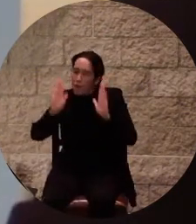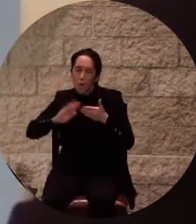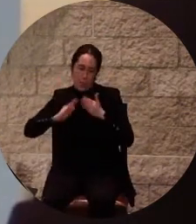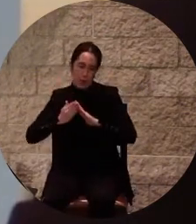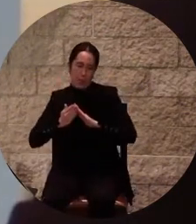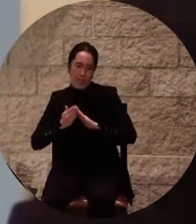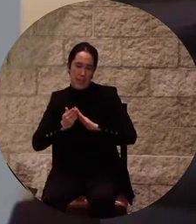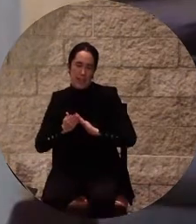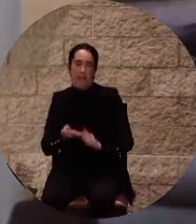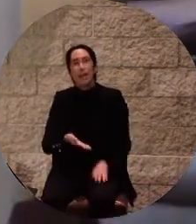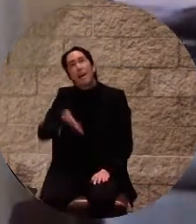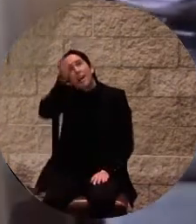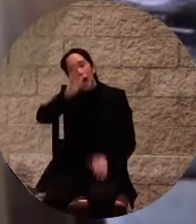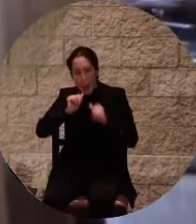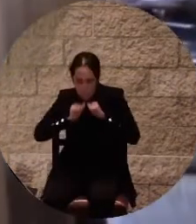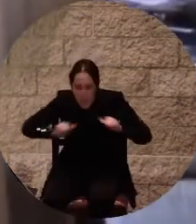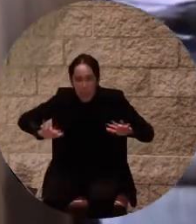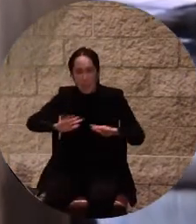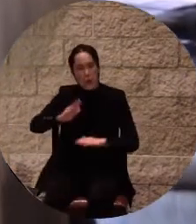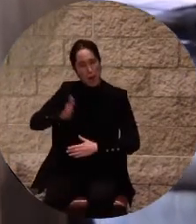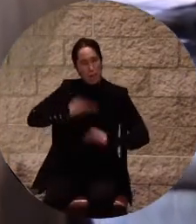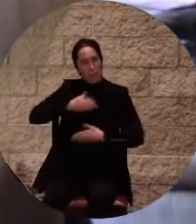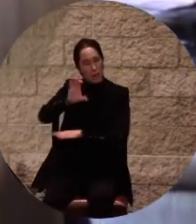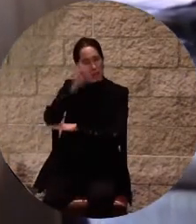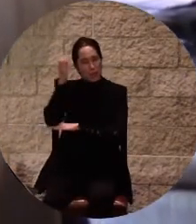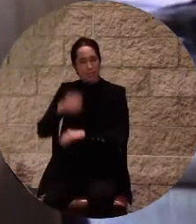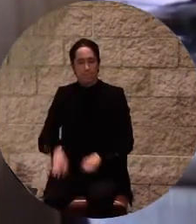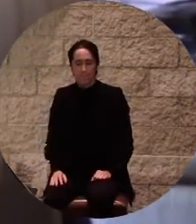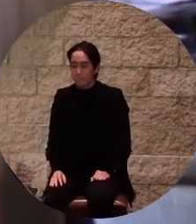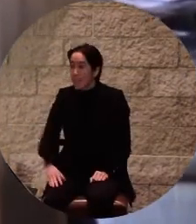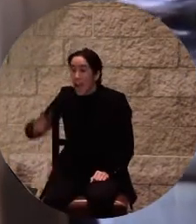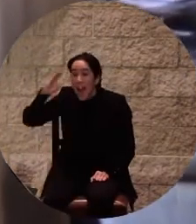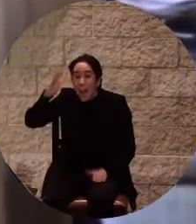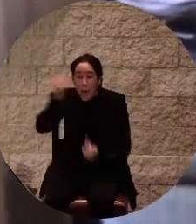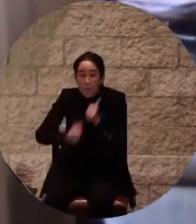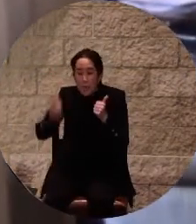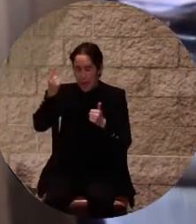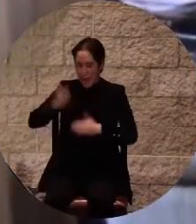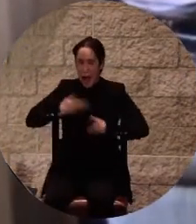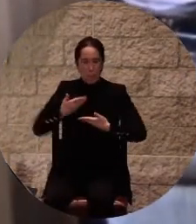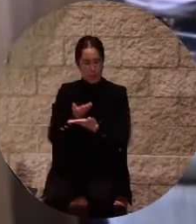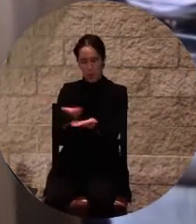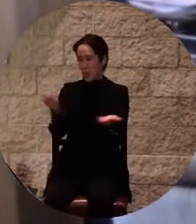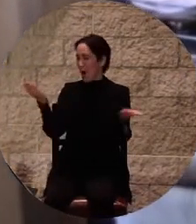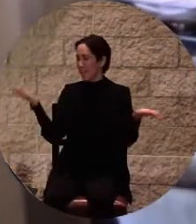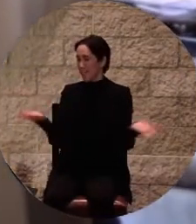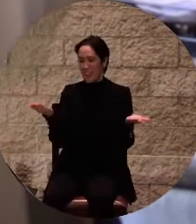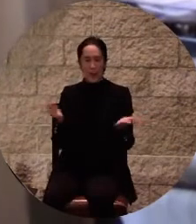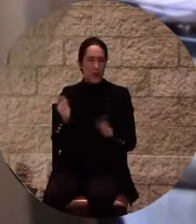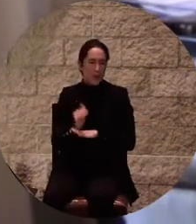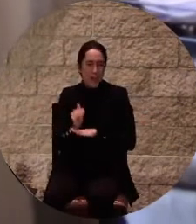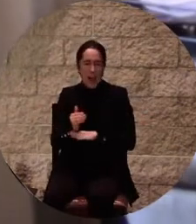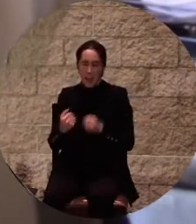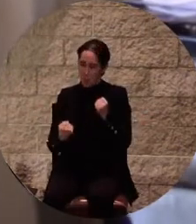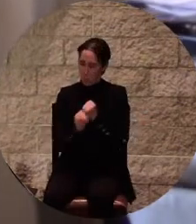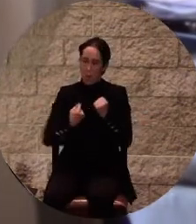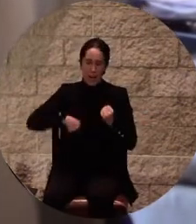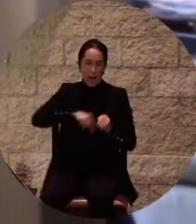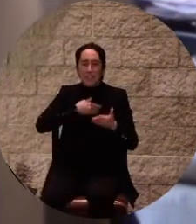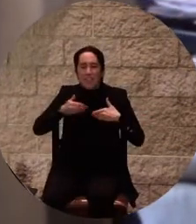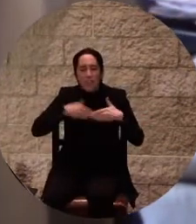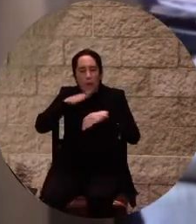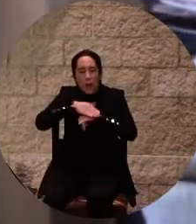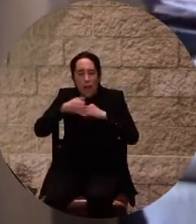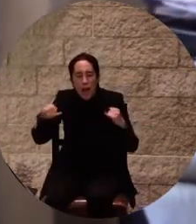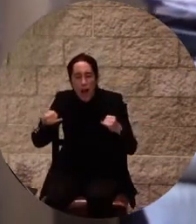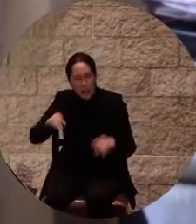Christmas. Hello, my friends. I'm so glad that you're here tonight supporting us, even though it's virtual. Know that I